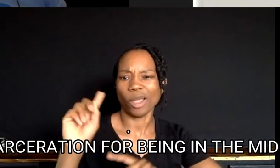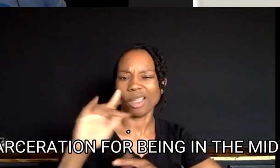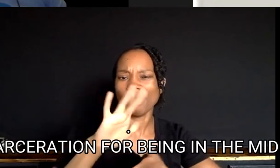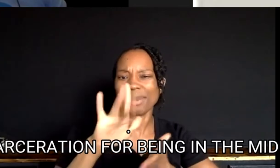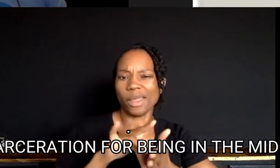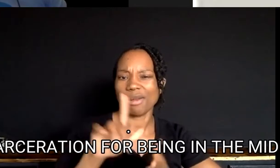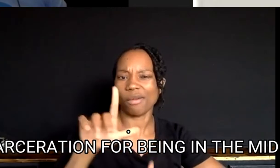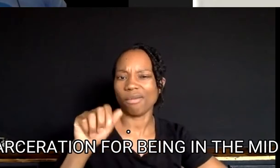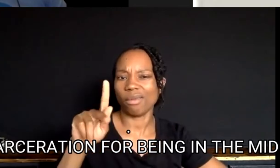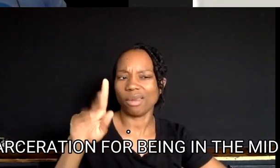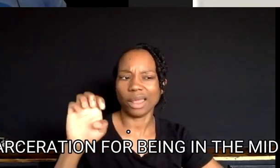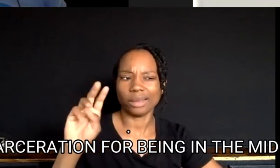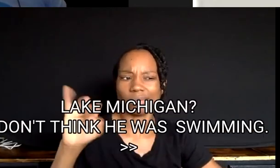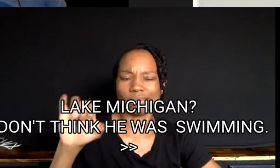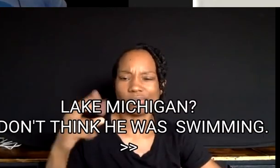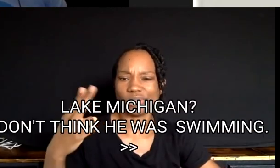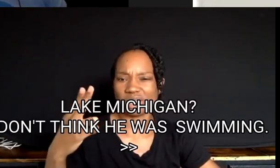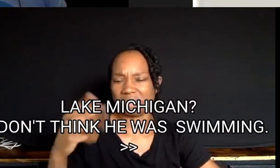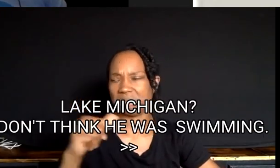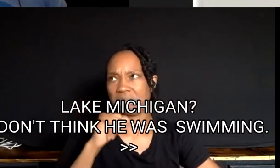So this is